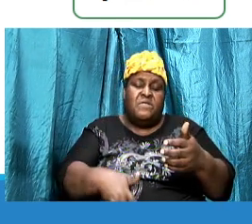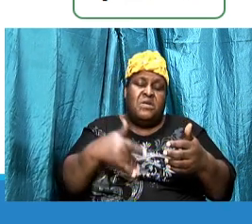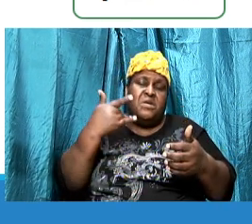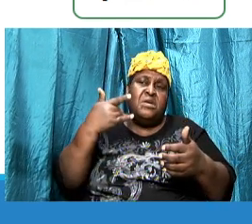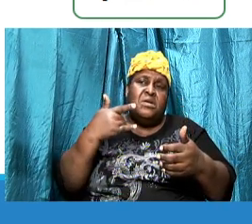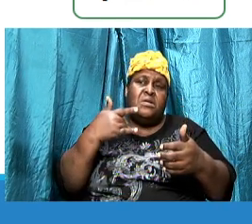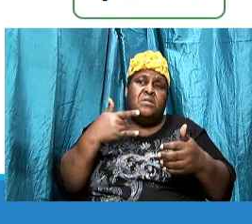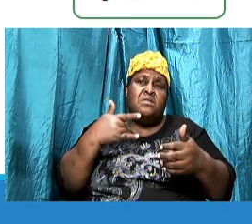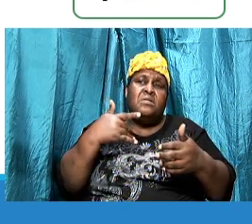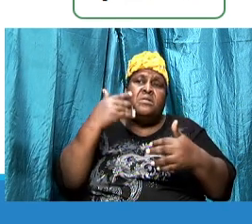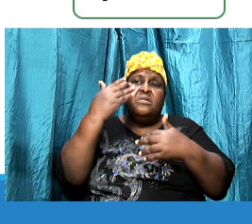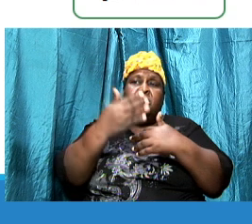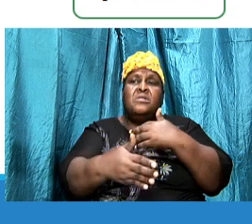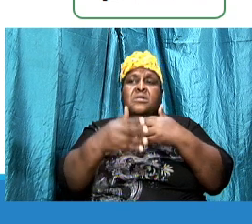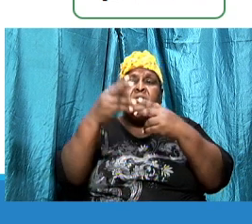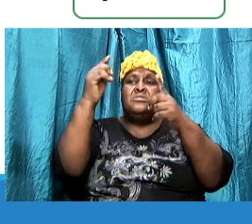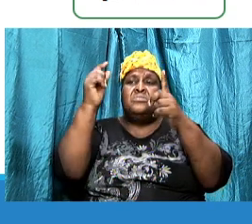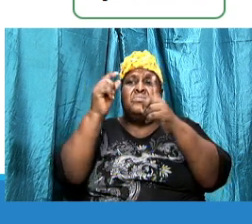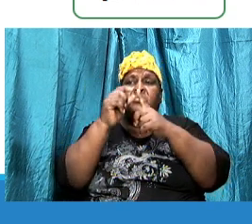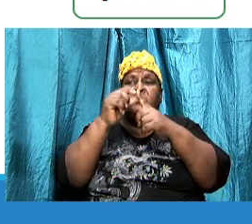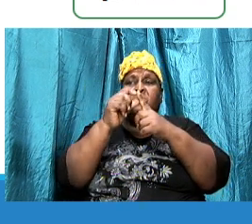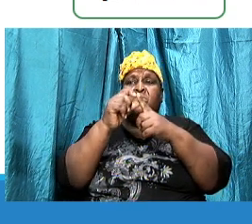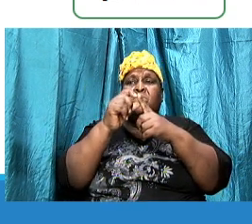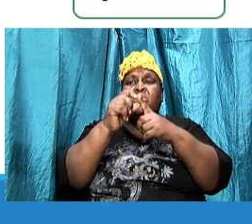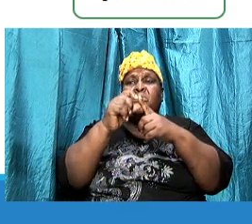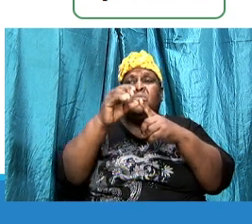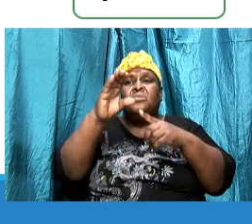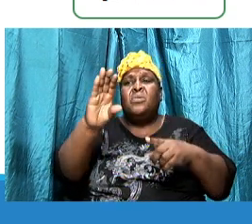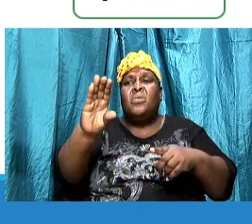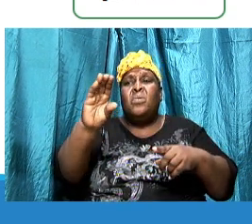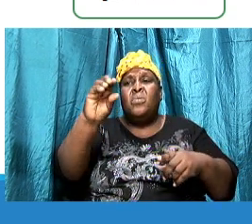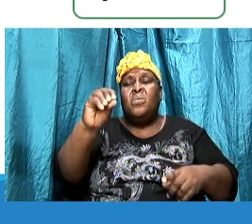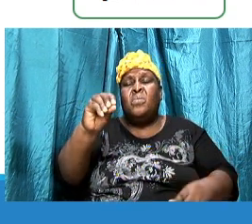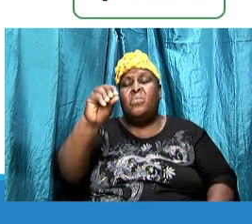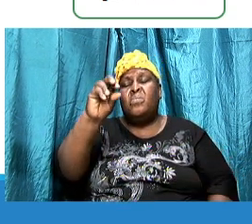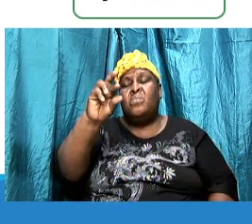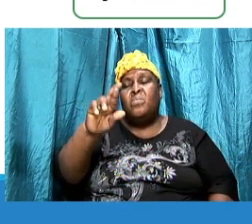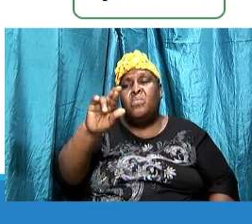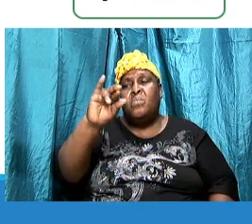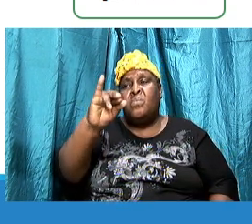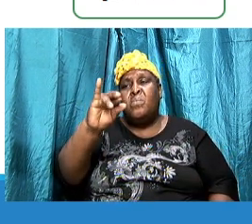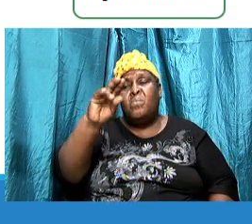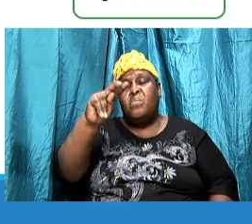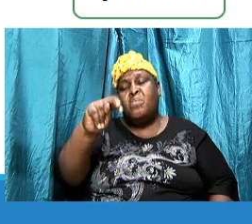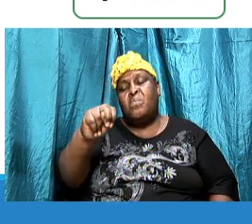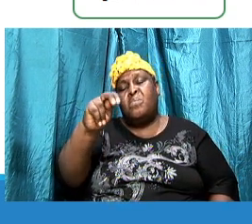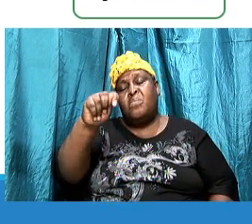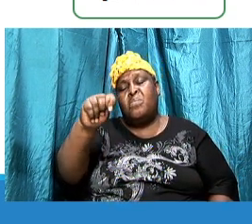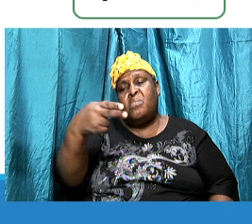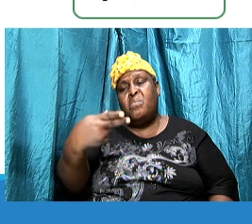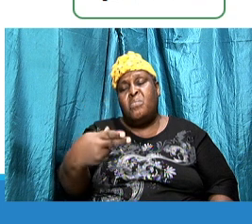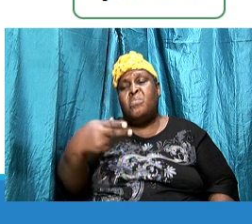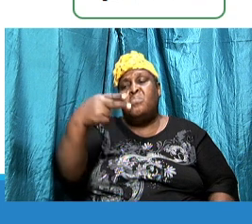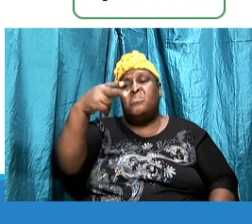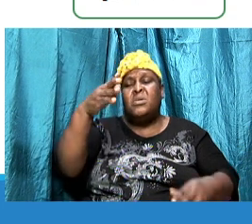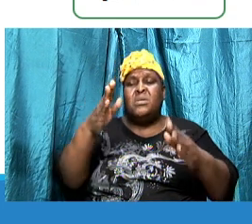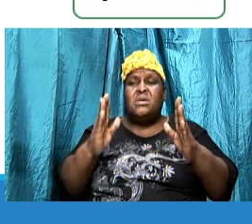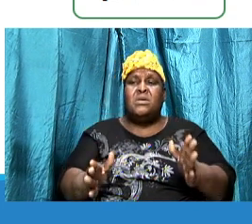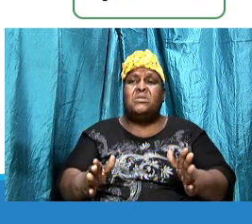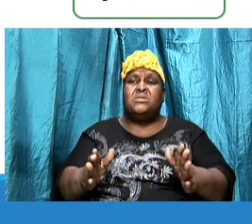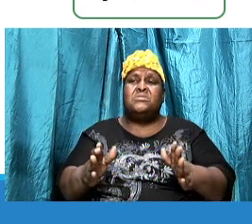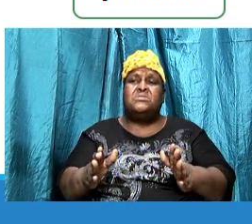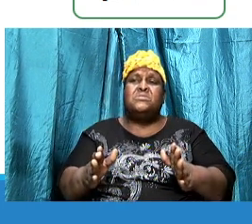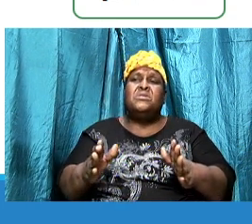is Corinthianized. So now, to be Corinthianized was to